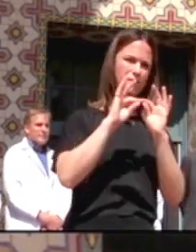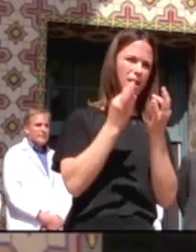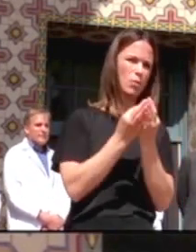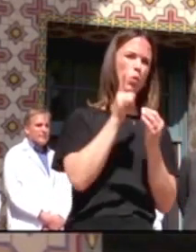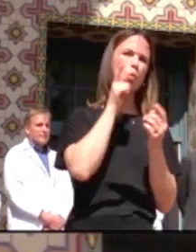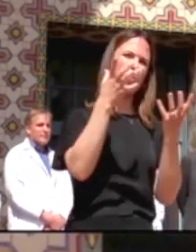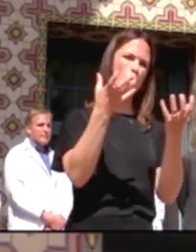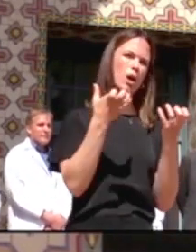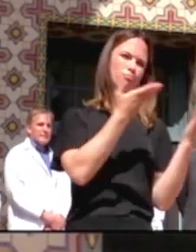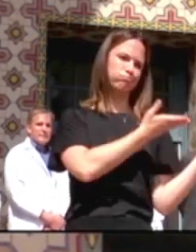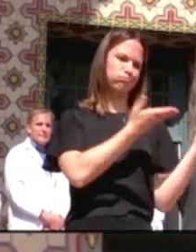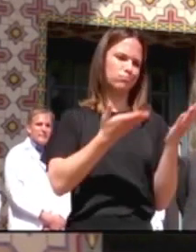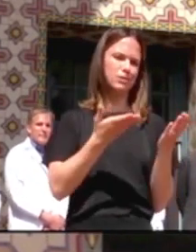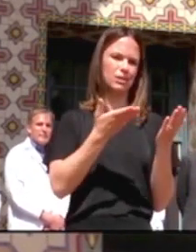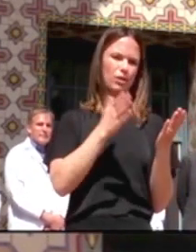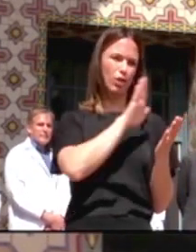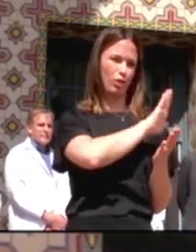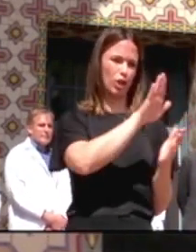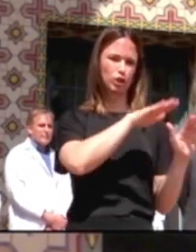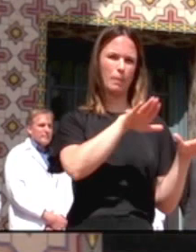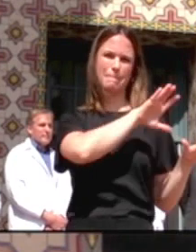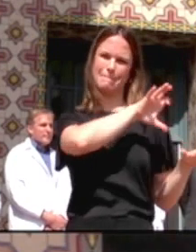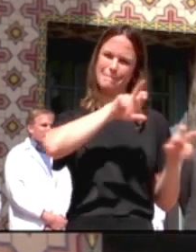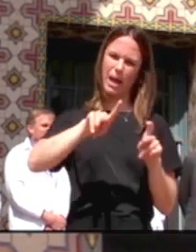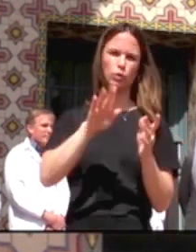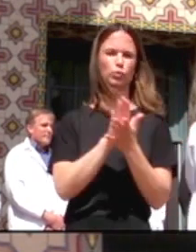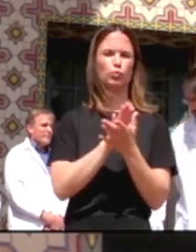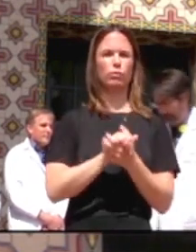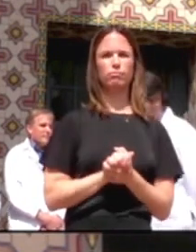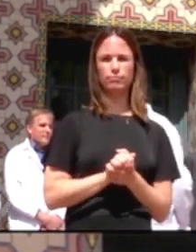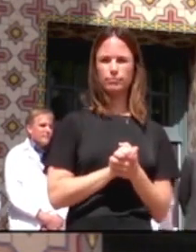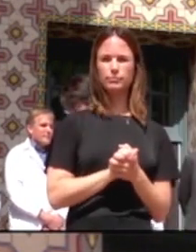who wants to bring their children back full time.